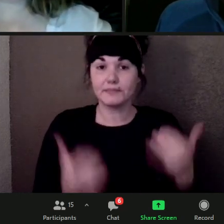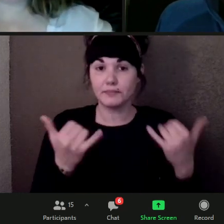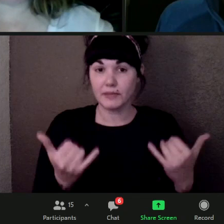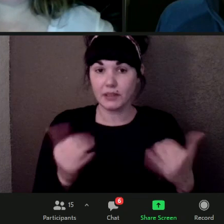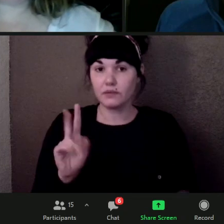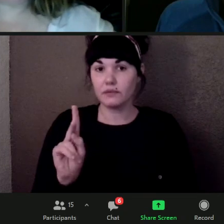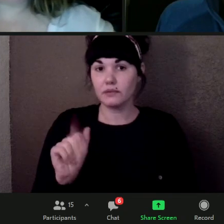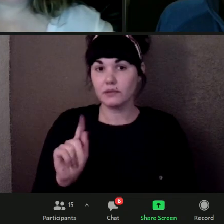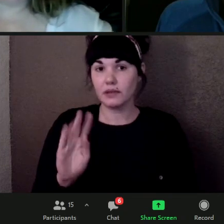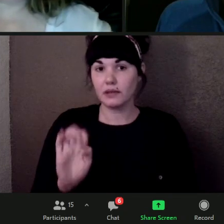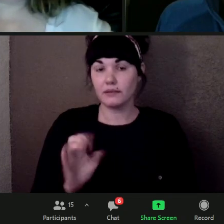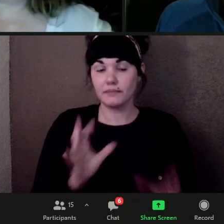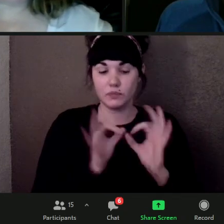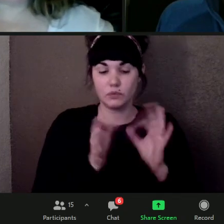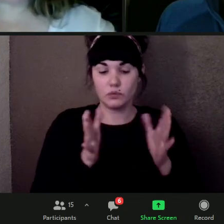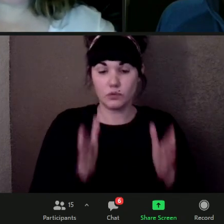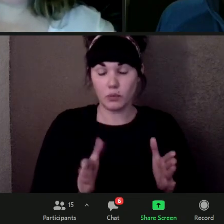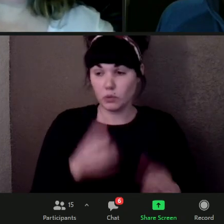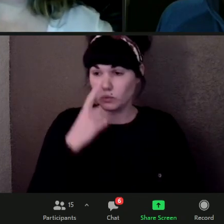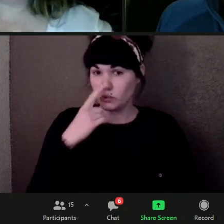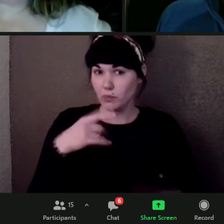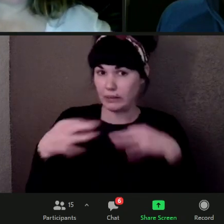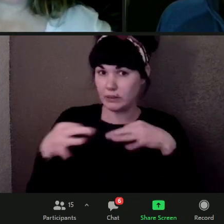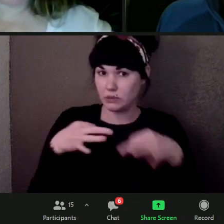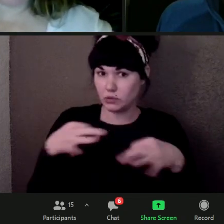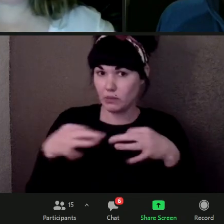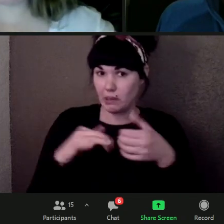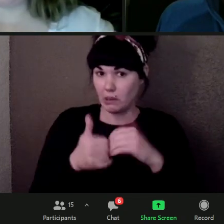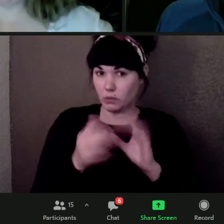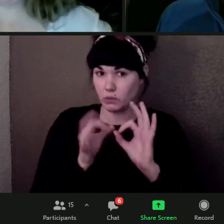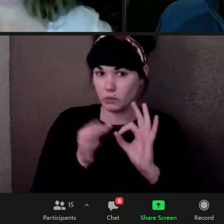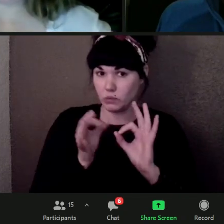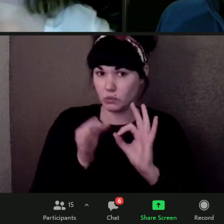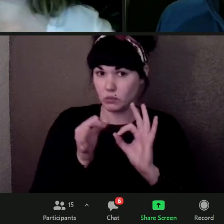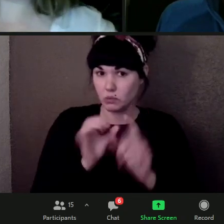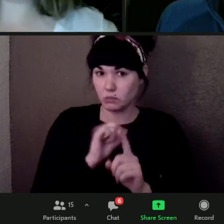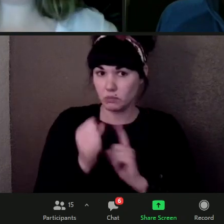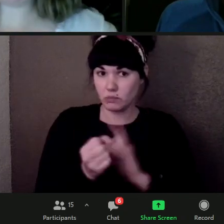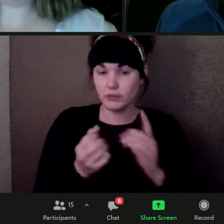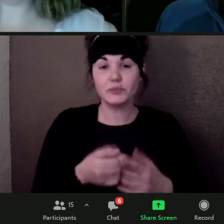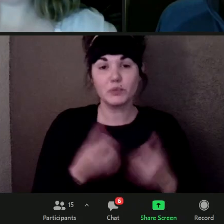could you please share the instructions for ASL?